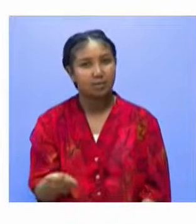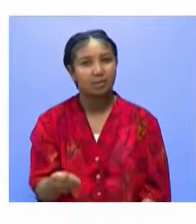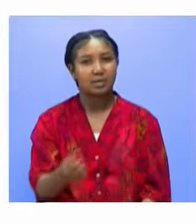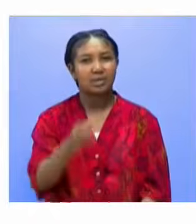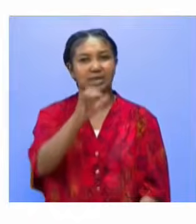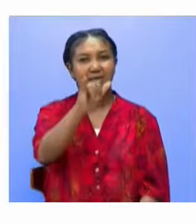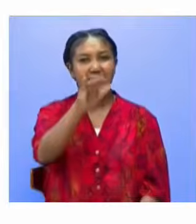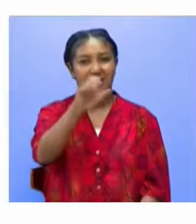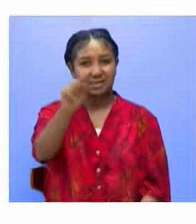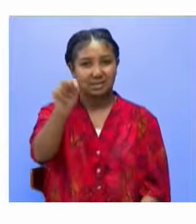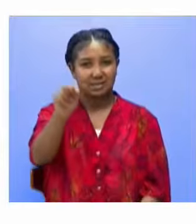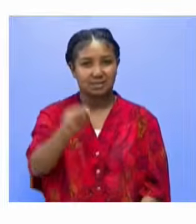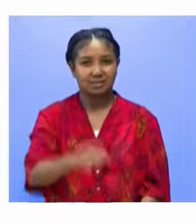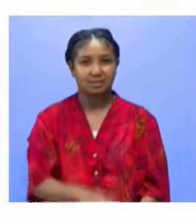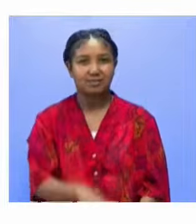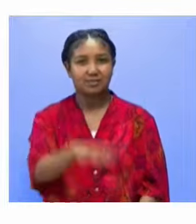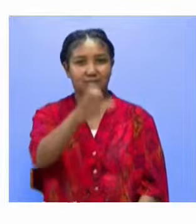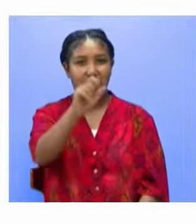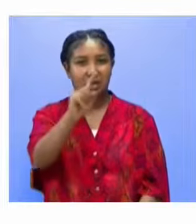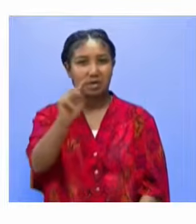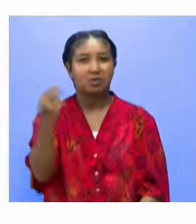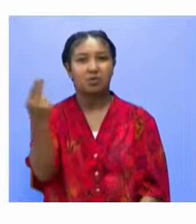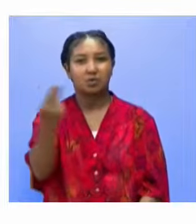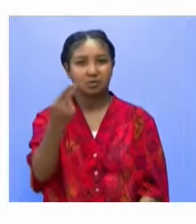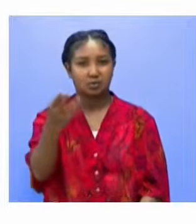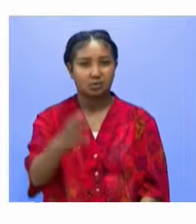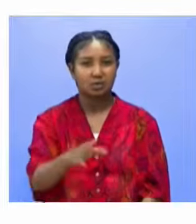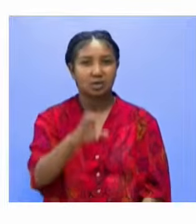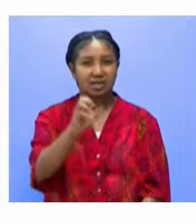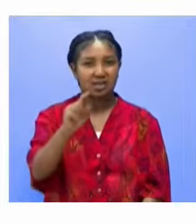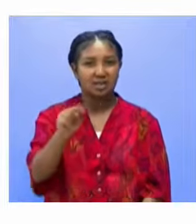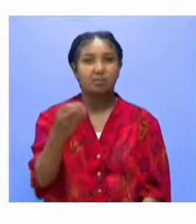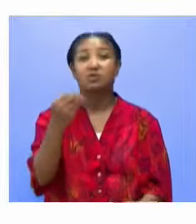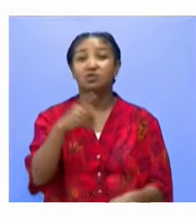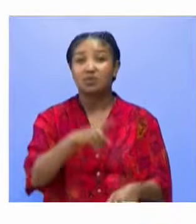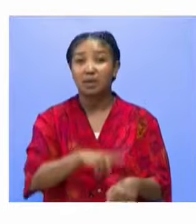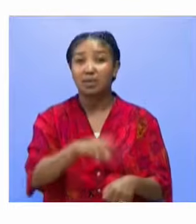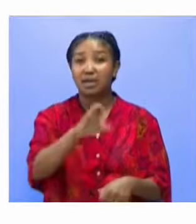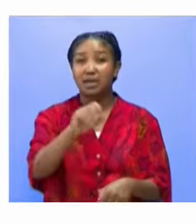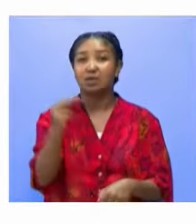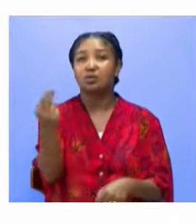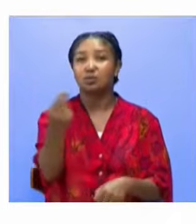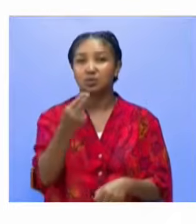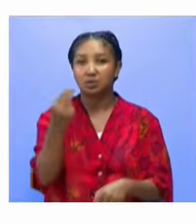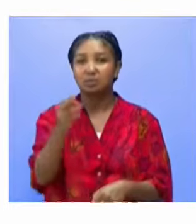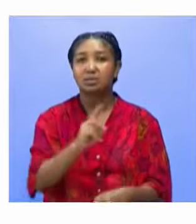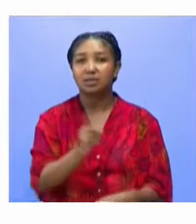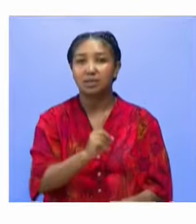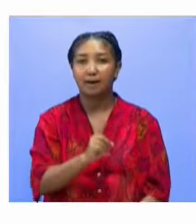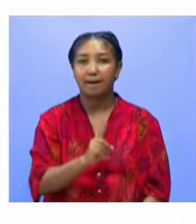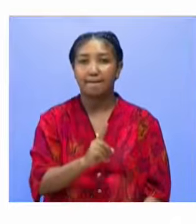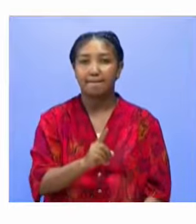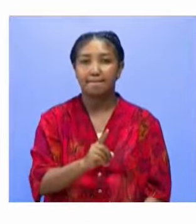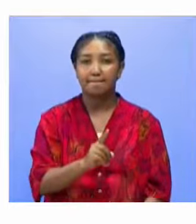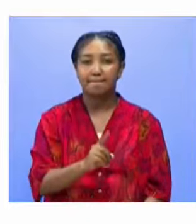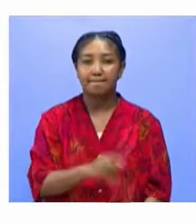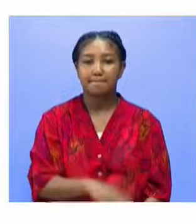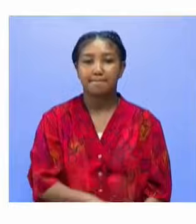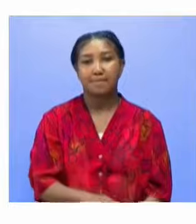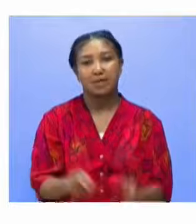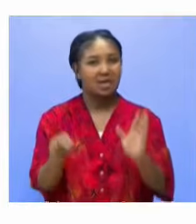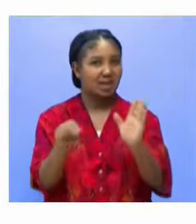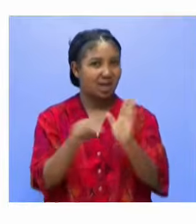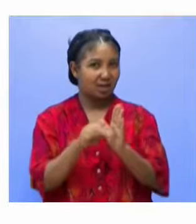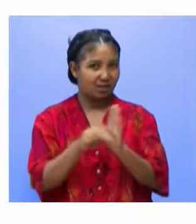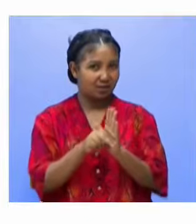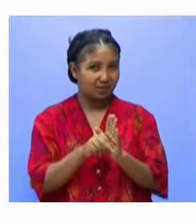here? Yet can be used. Yes, most of the time, yet can be used in negative